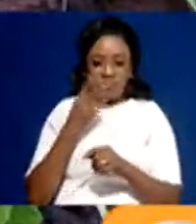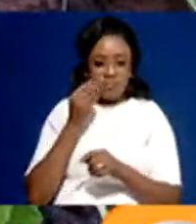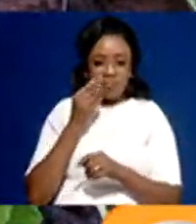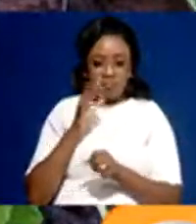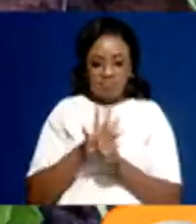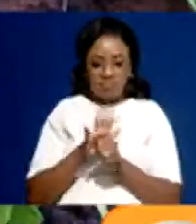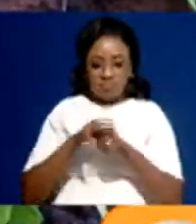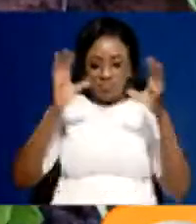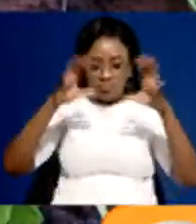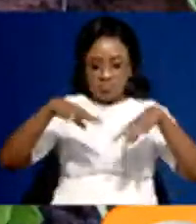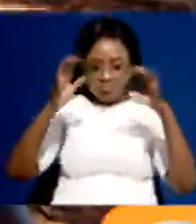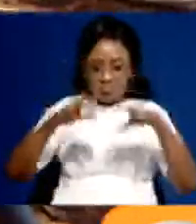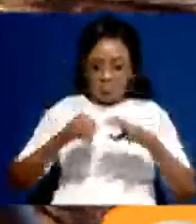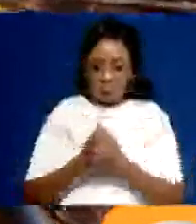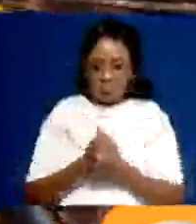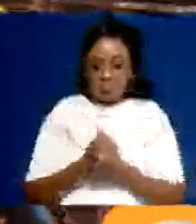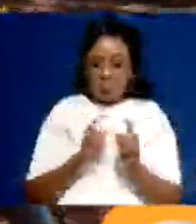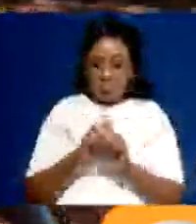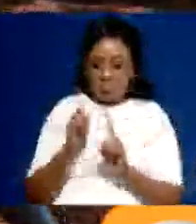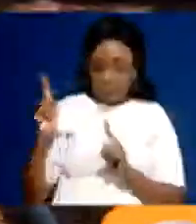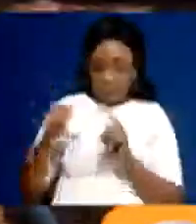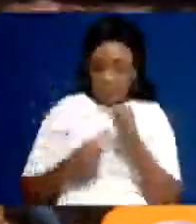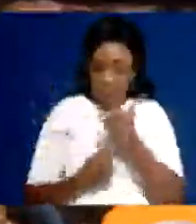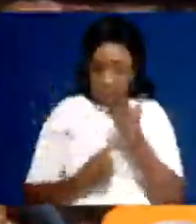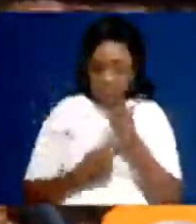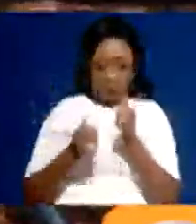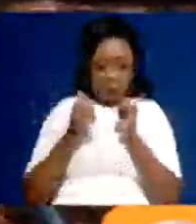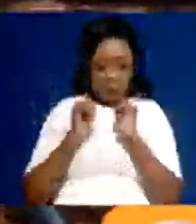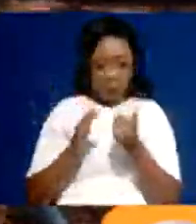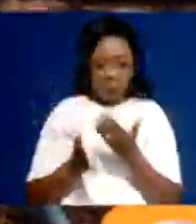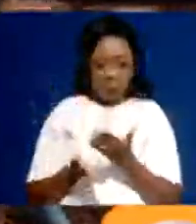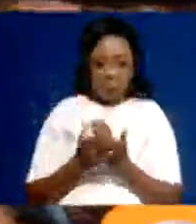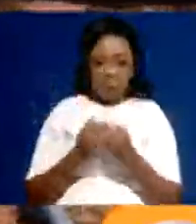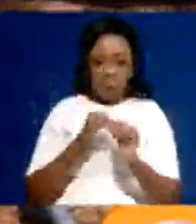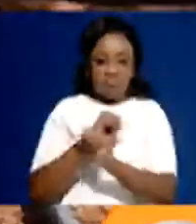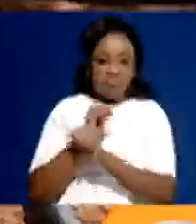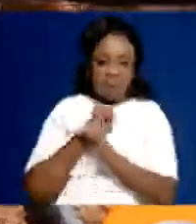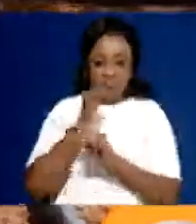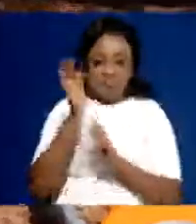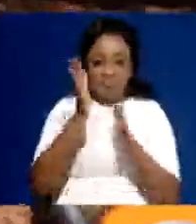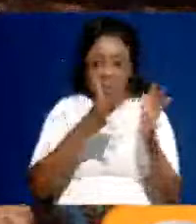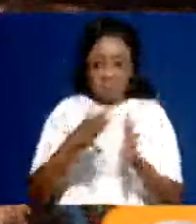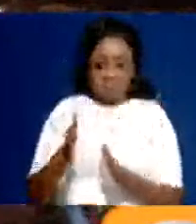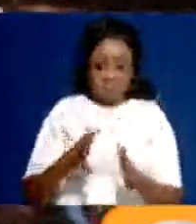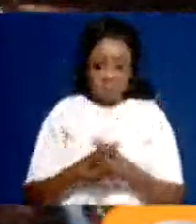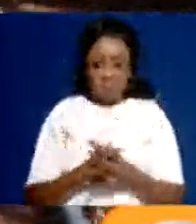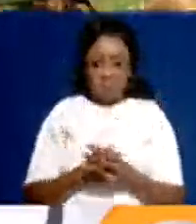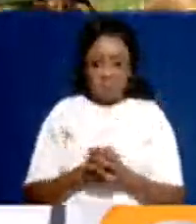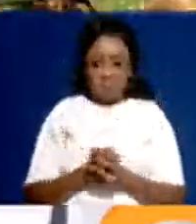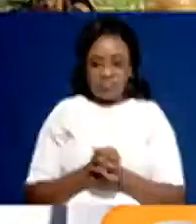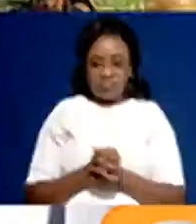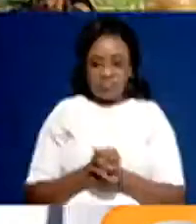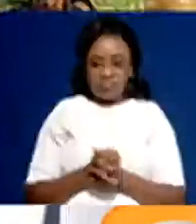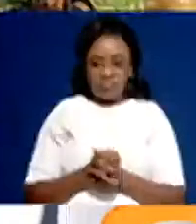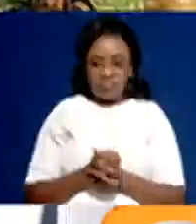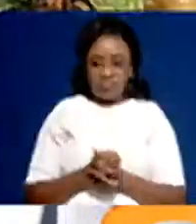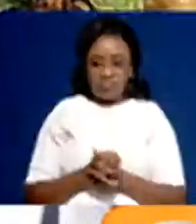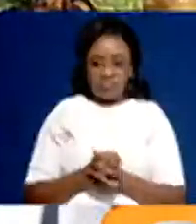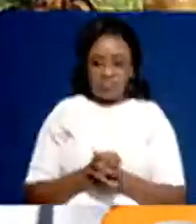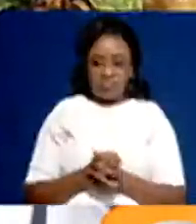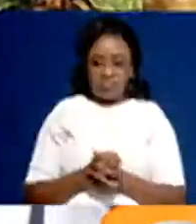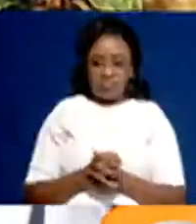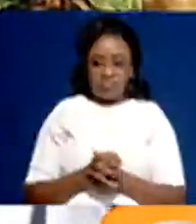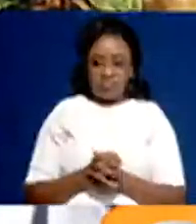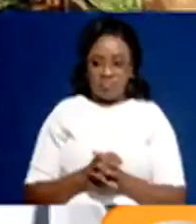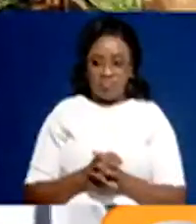late. The technology is critical in adapting to climate effects, including El Nino rains. One of the